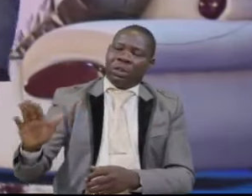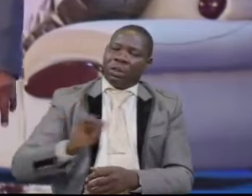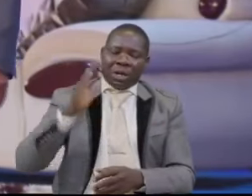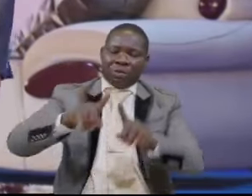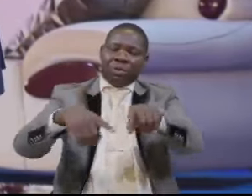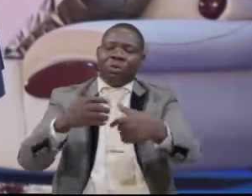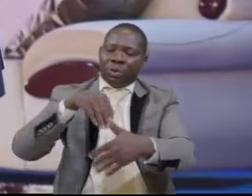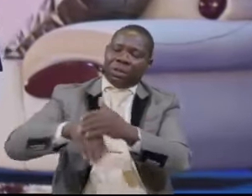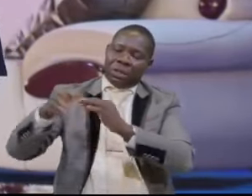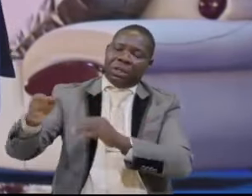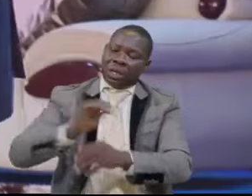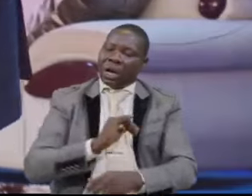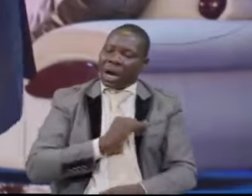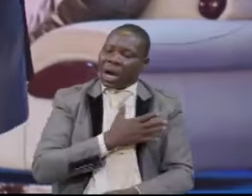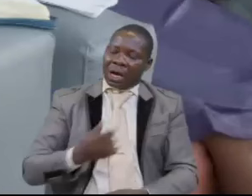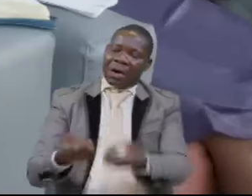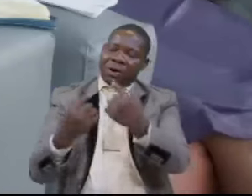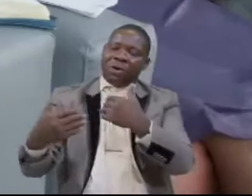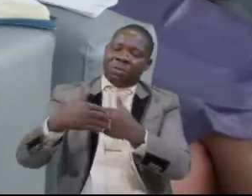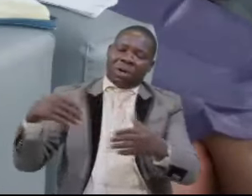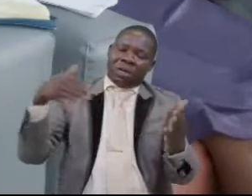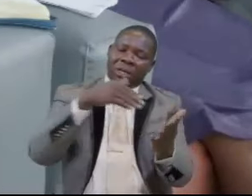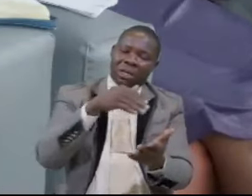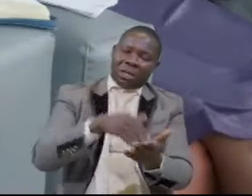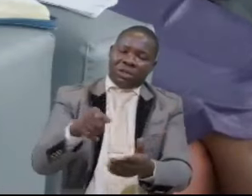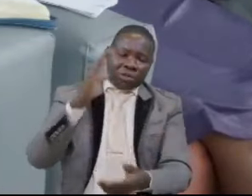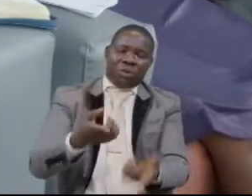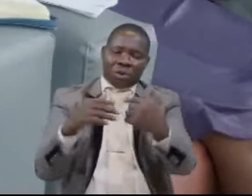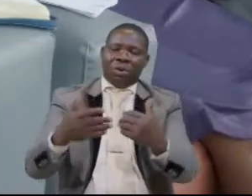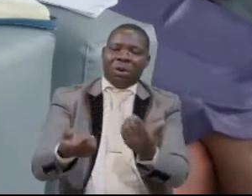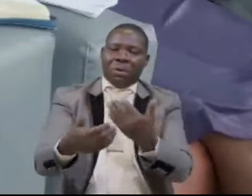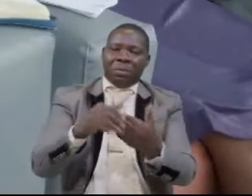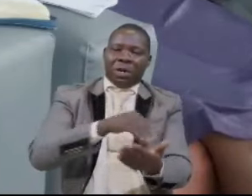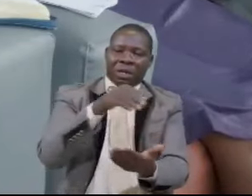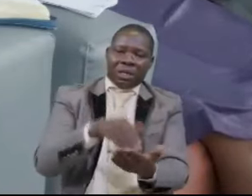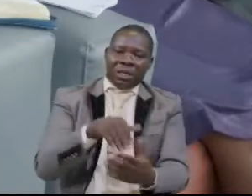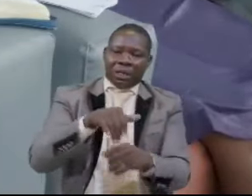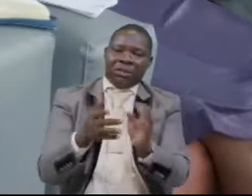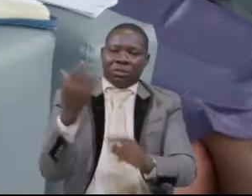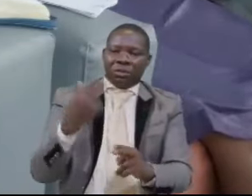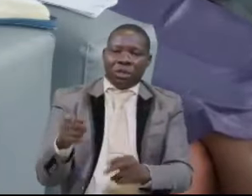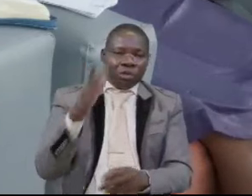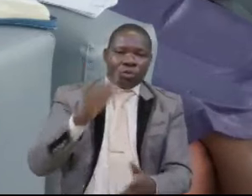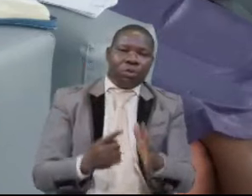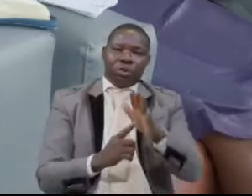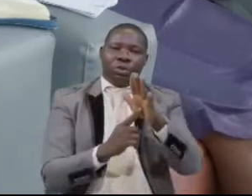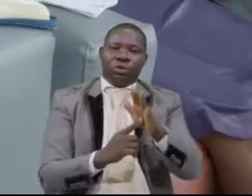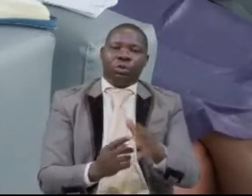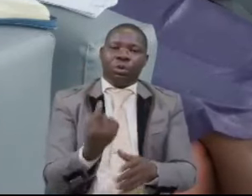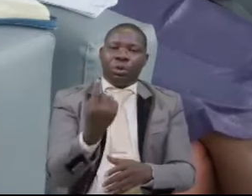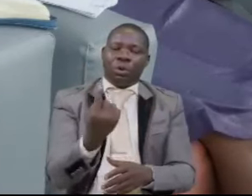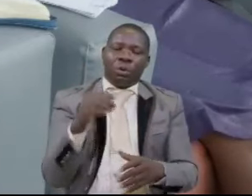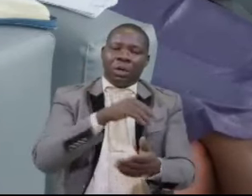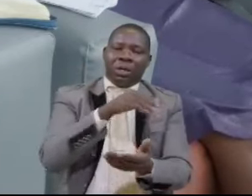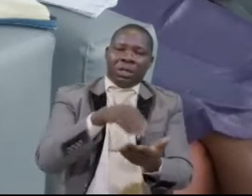back again. You'll come back again. You will show up again. When they think we have finished